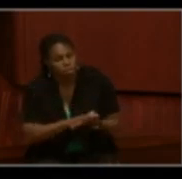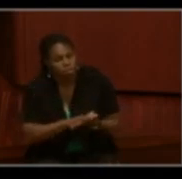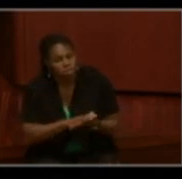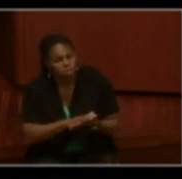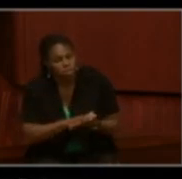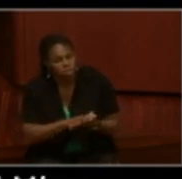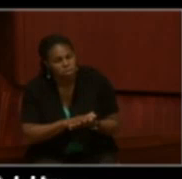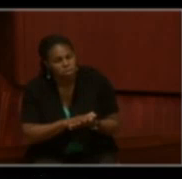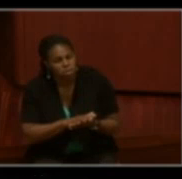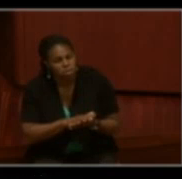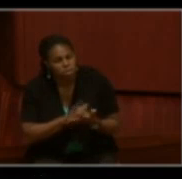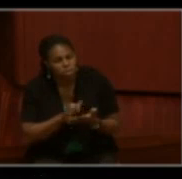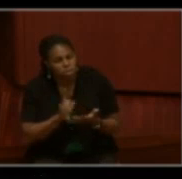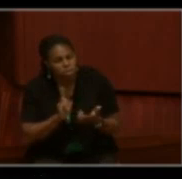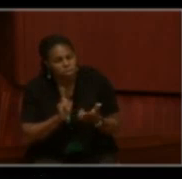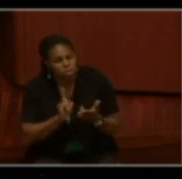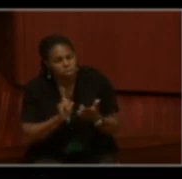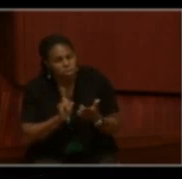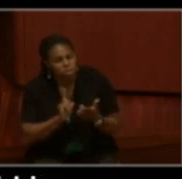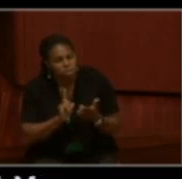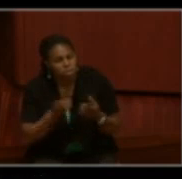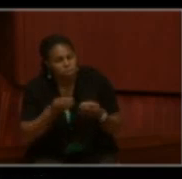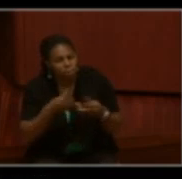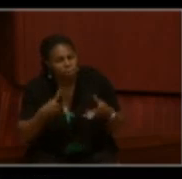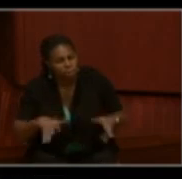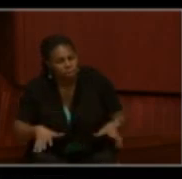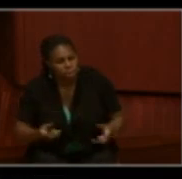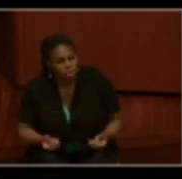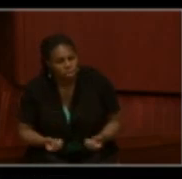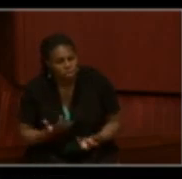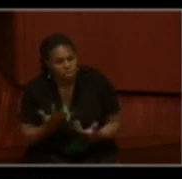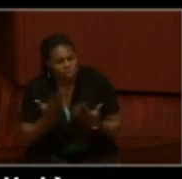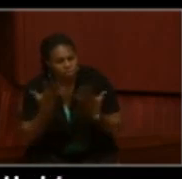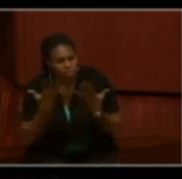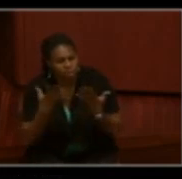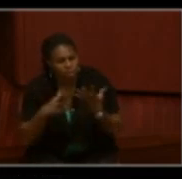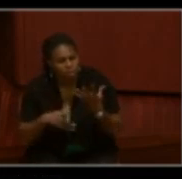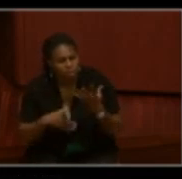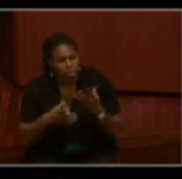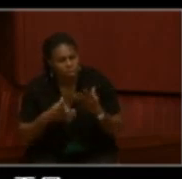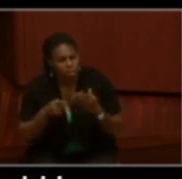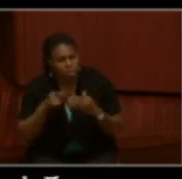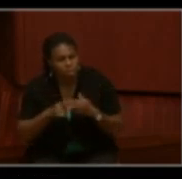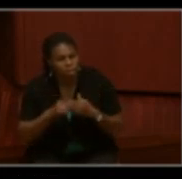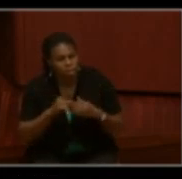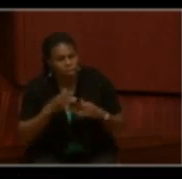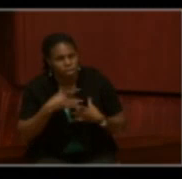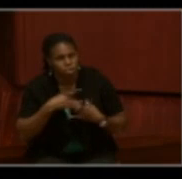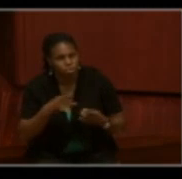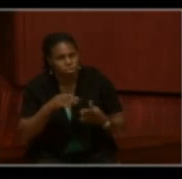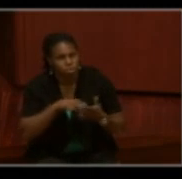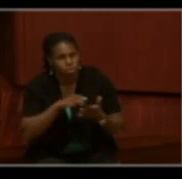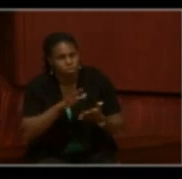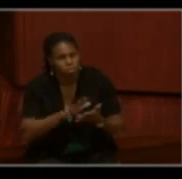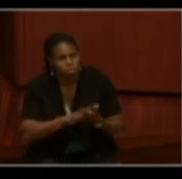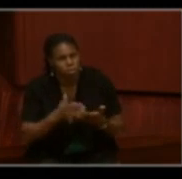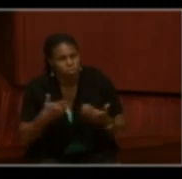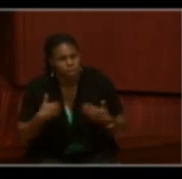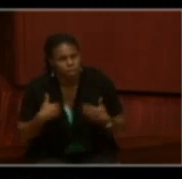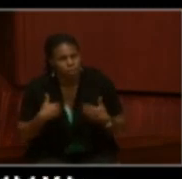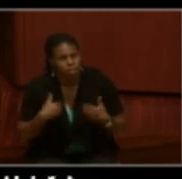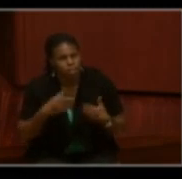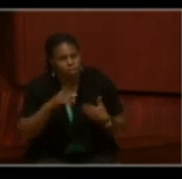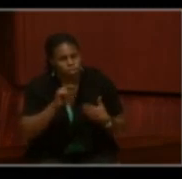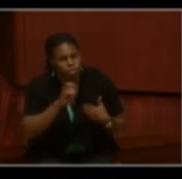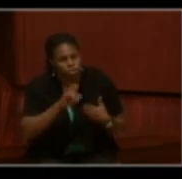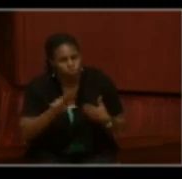used to reconstruct records that may have been lost in the fire. Additionally, they are very interesting records and contain trial transcripts,